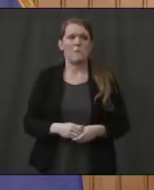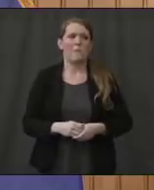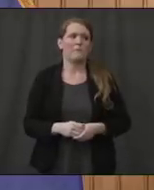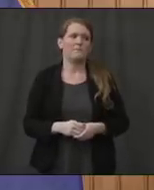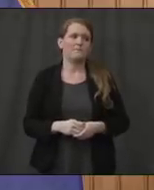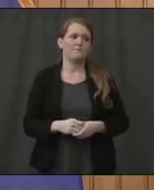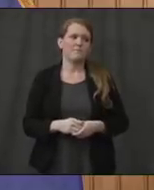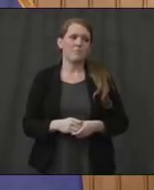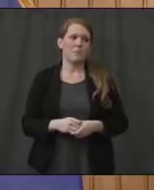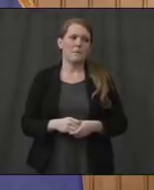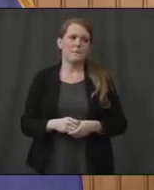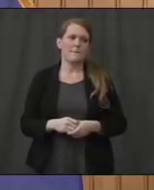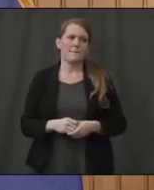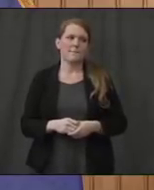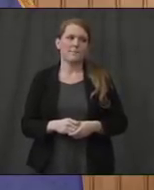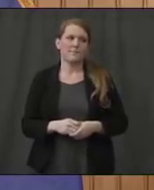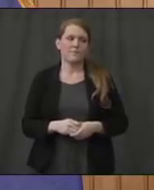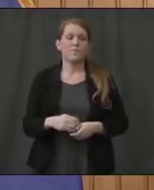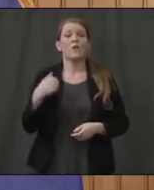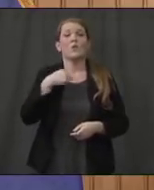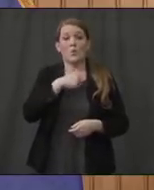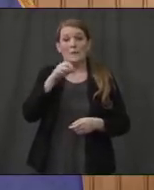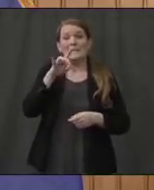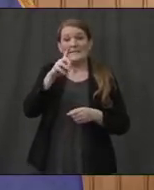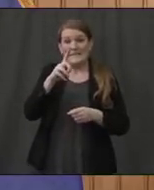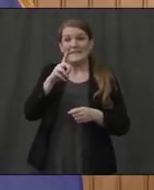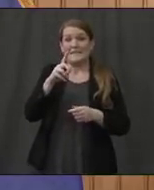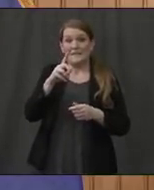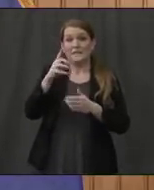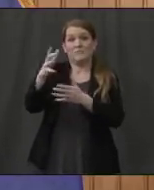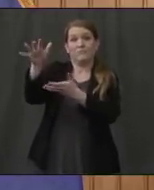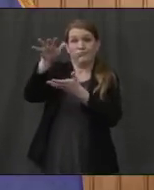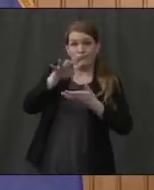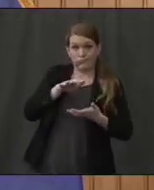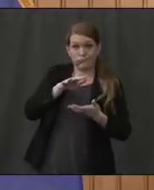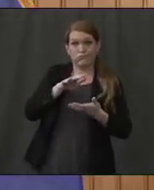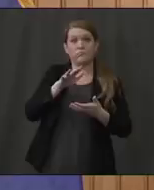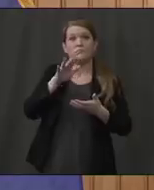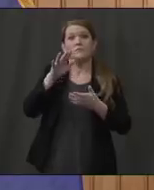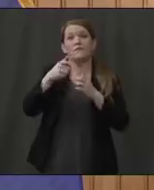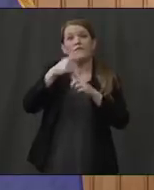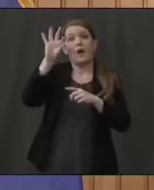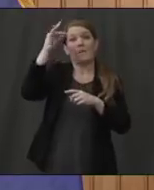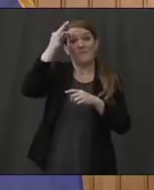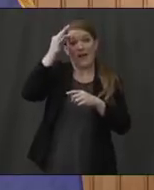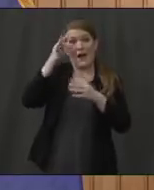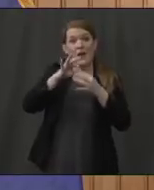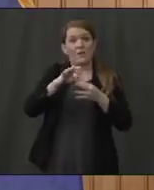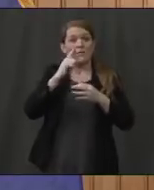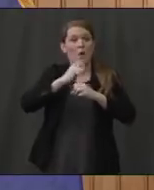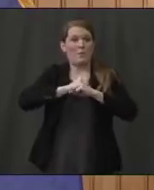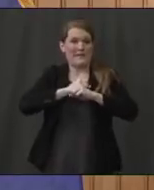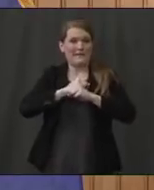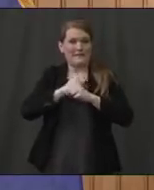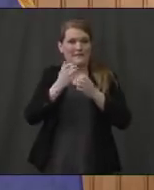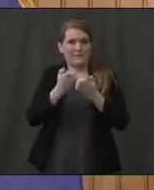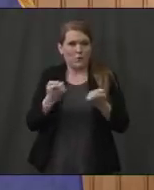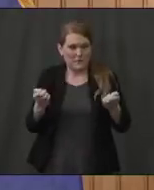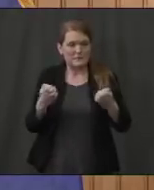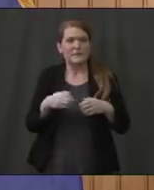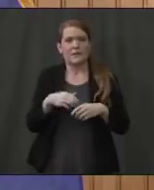we did get another small delivery from the feds in terms of PPE. We got